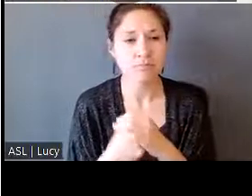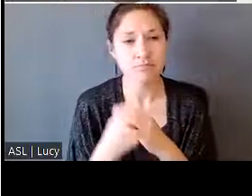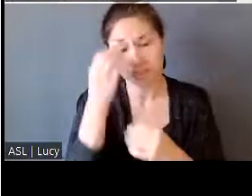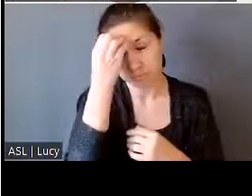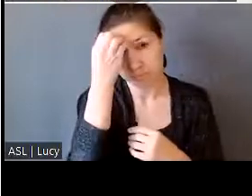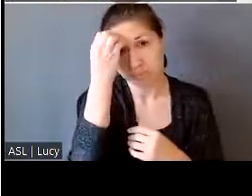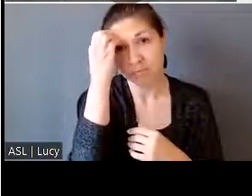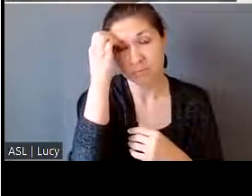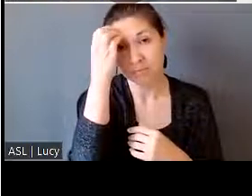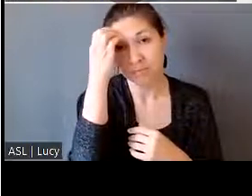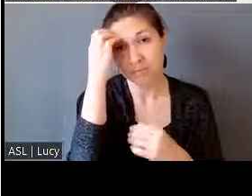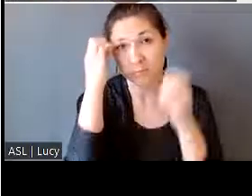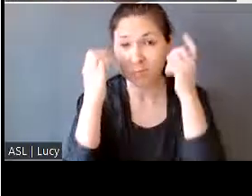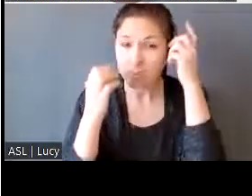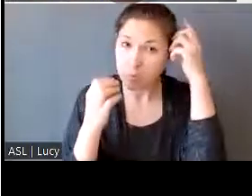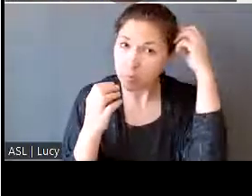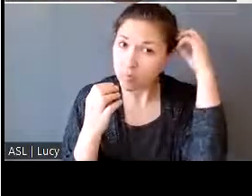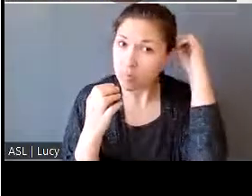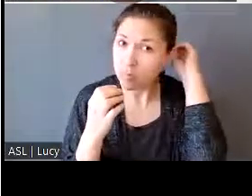The